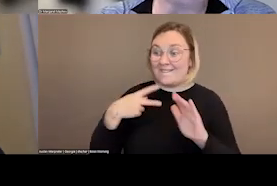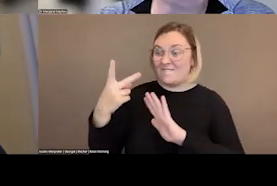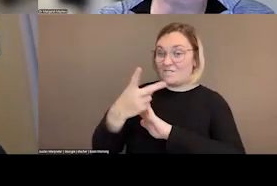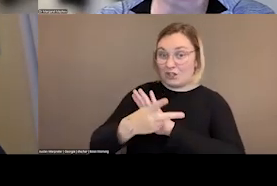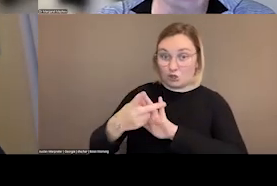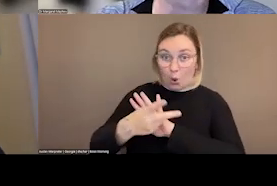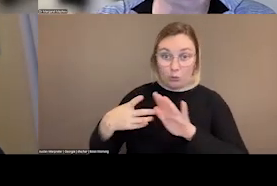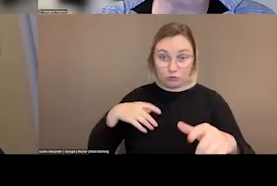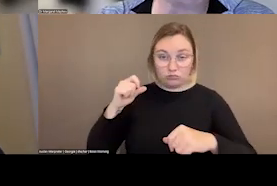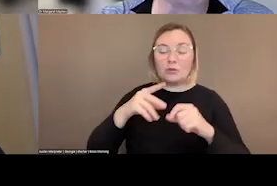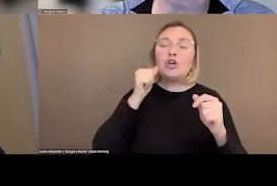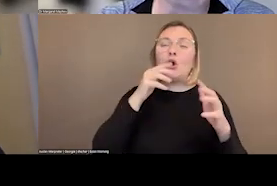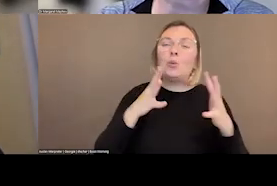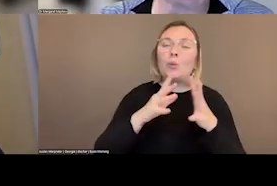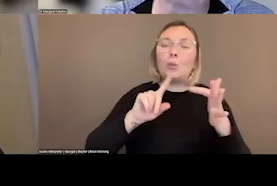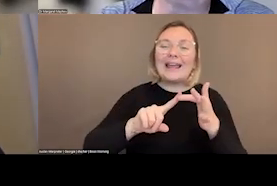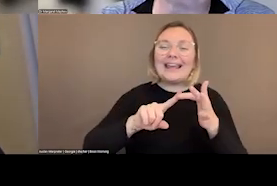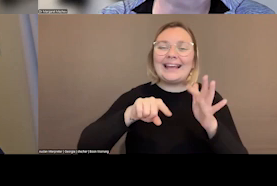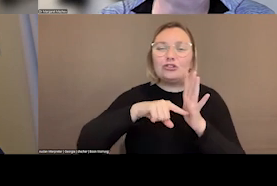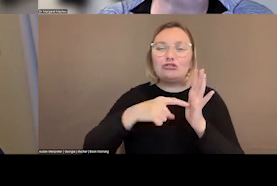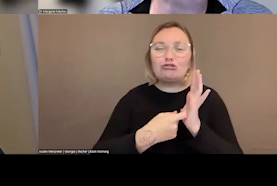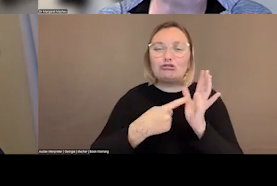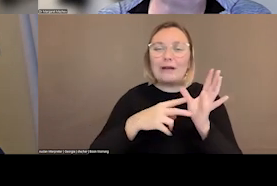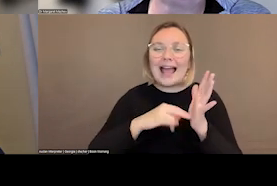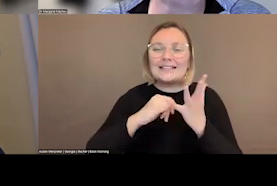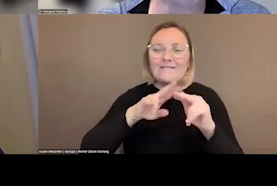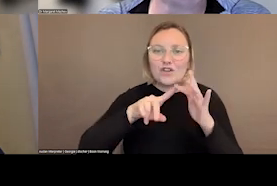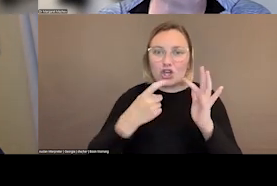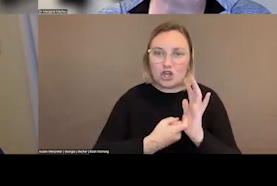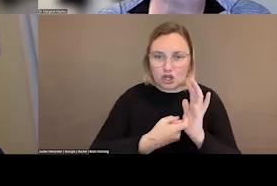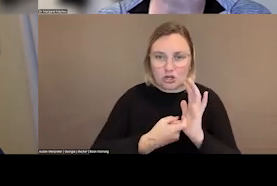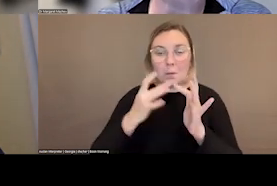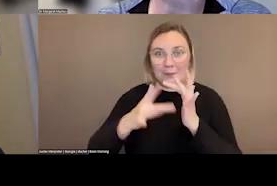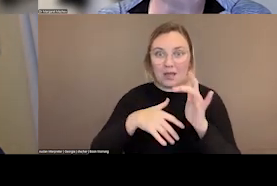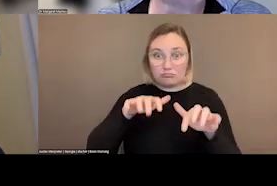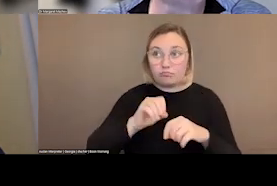via WeTransfer, but it's 64 gigs, is that something that's possible?